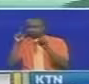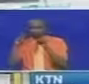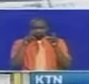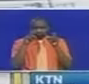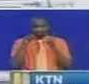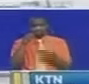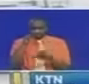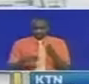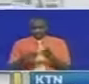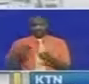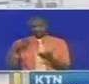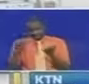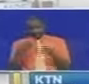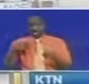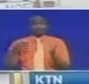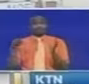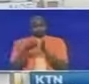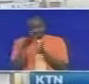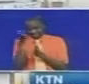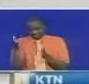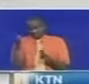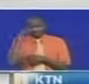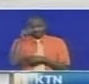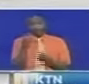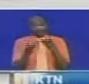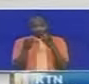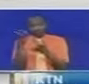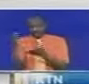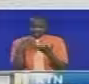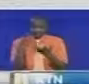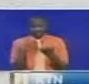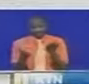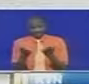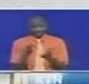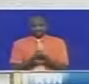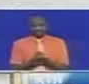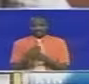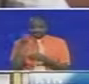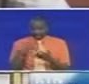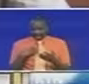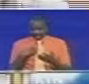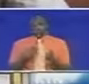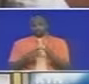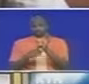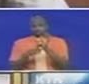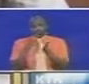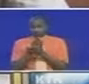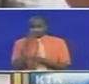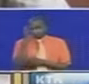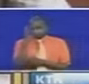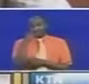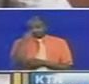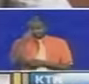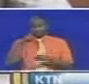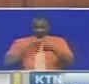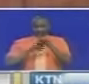denied that there could be more truck bombs in Mombasa, as claimed by a section of Kenyan media. He, however, revealed that 4 suspects are in police